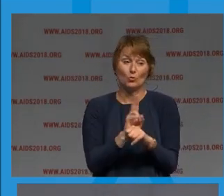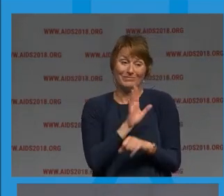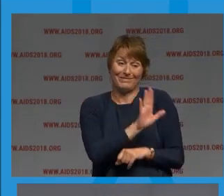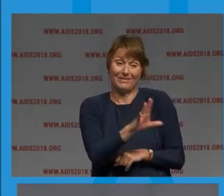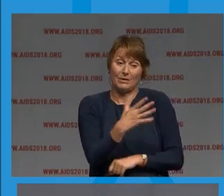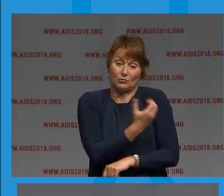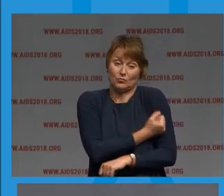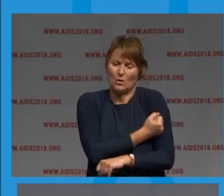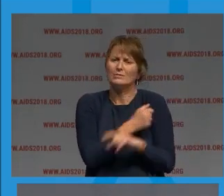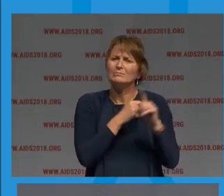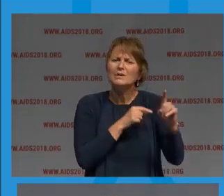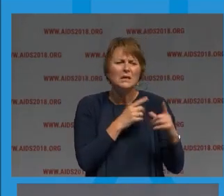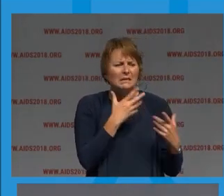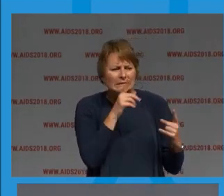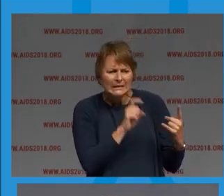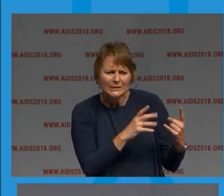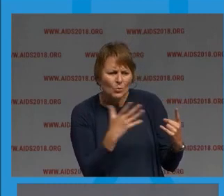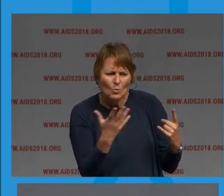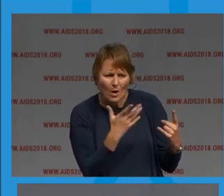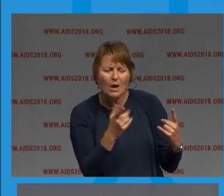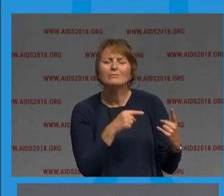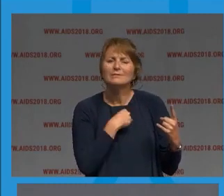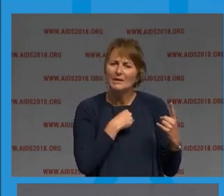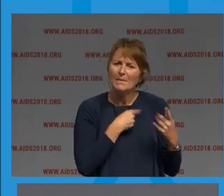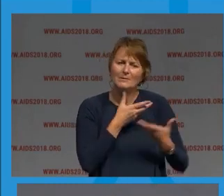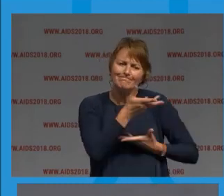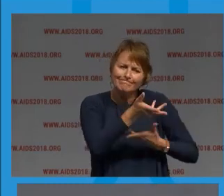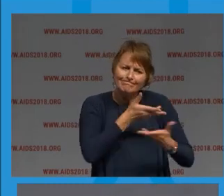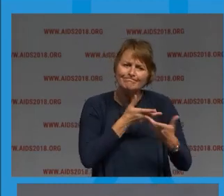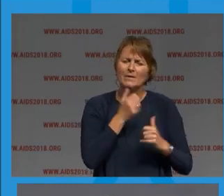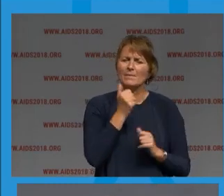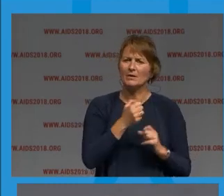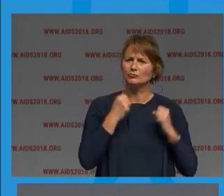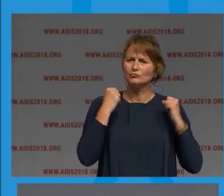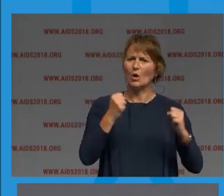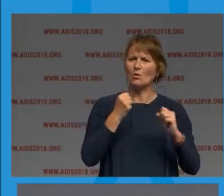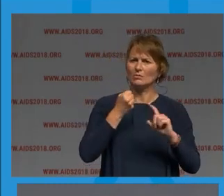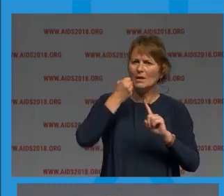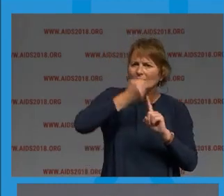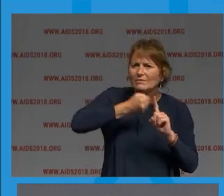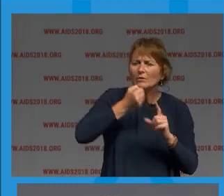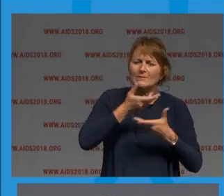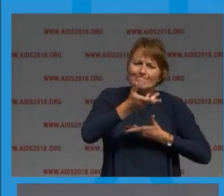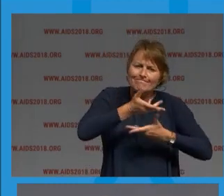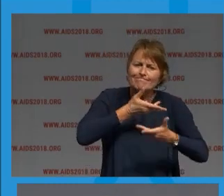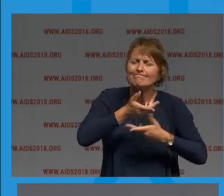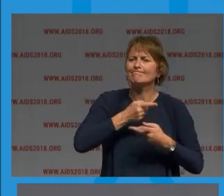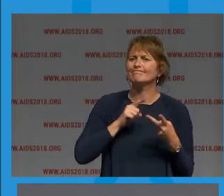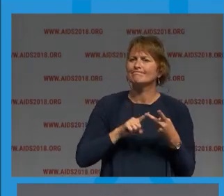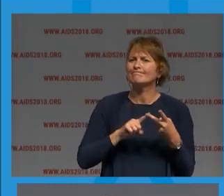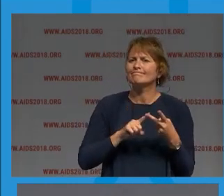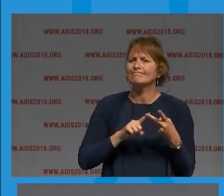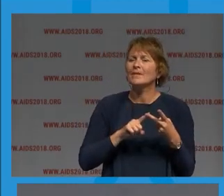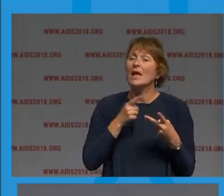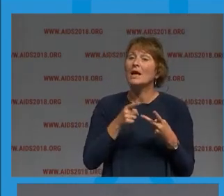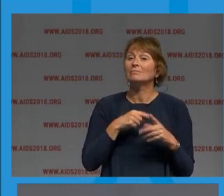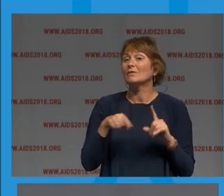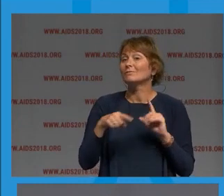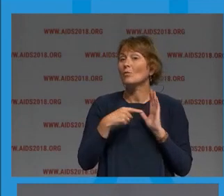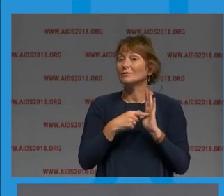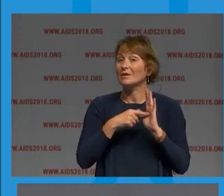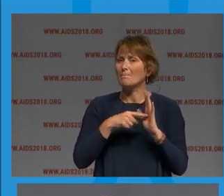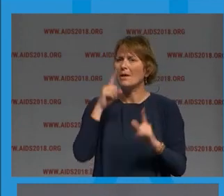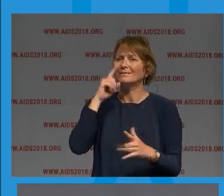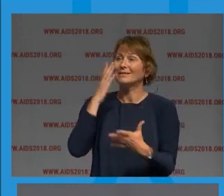their diversity need engage in strong, focused advocacy and negotiate it with decision makers